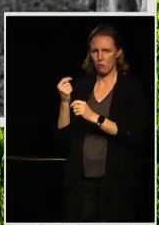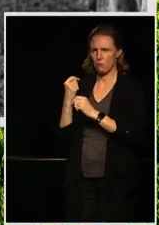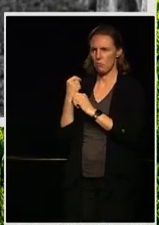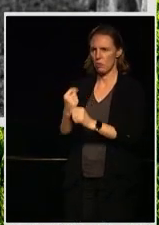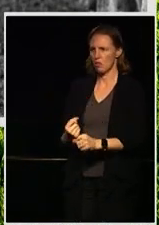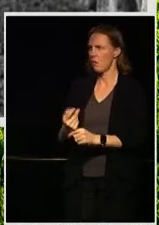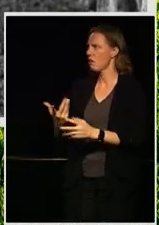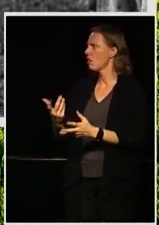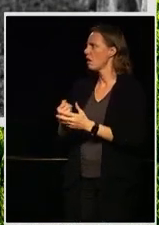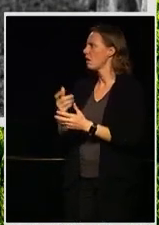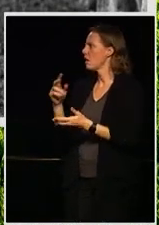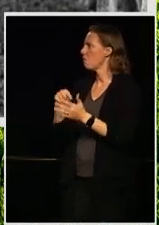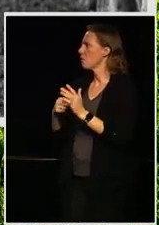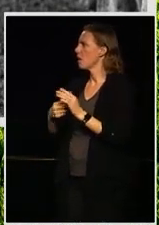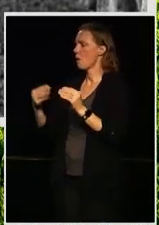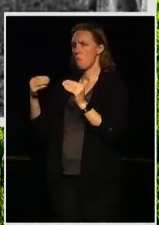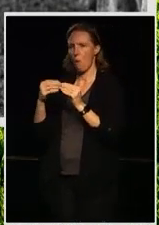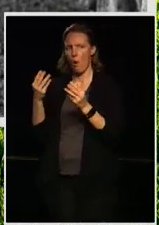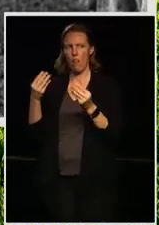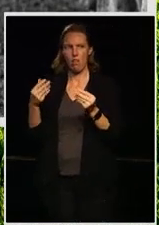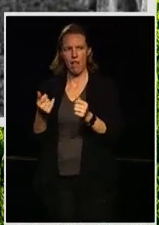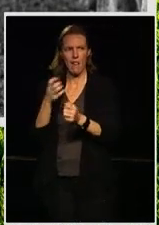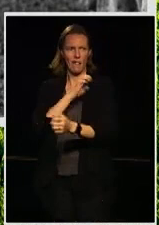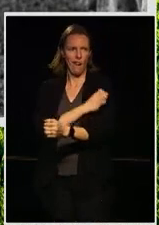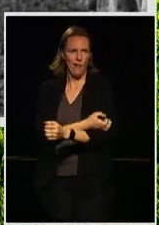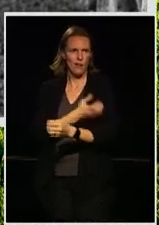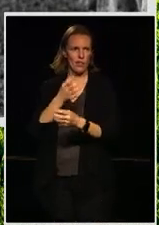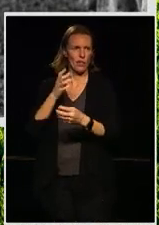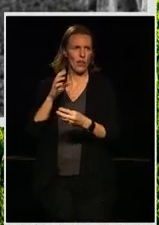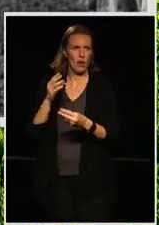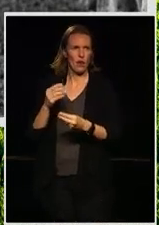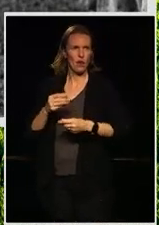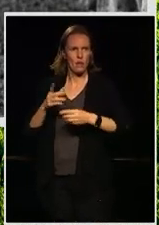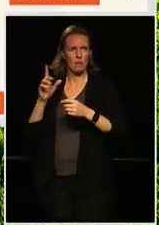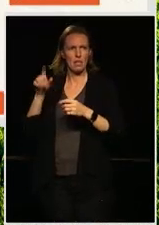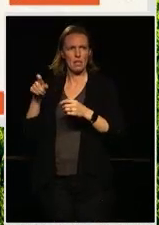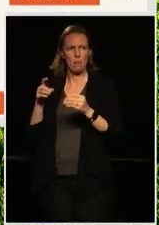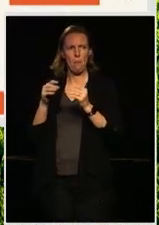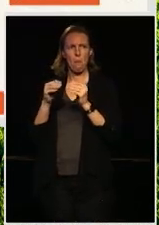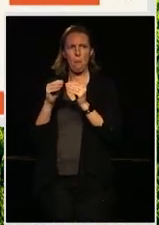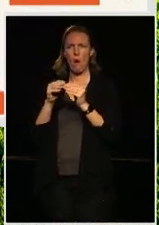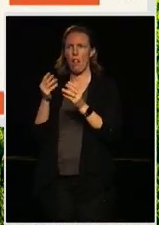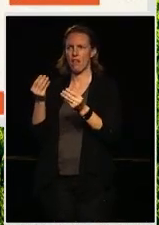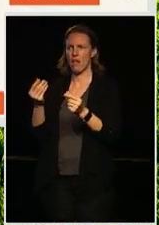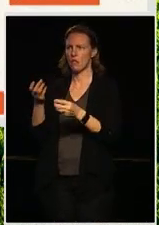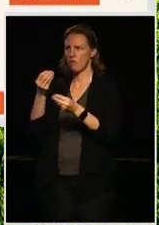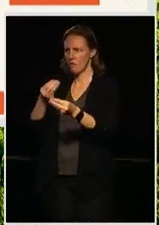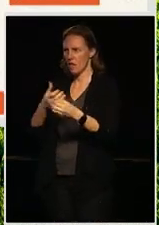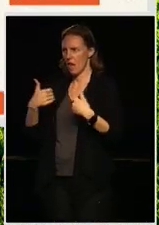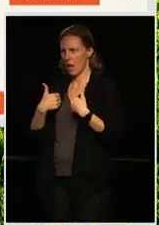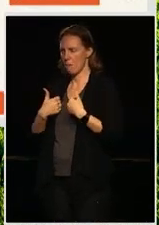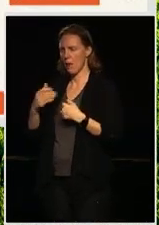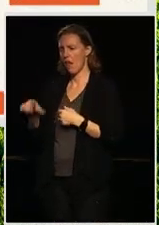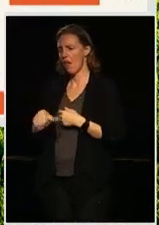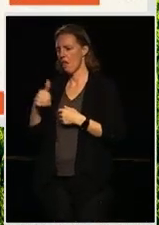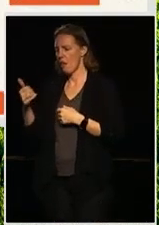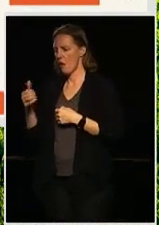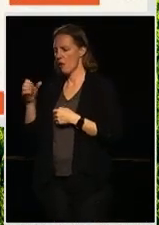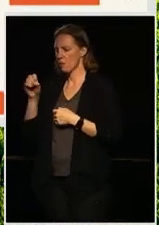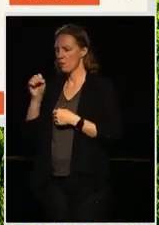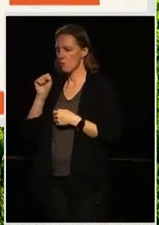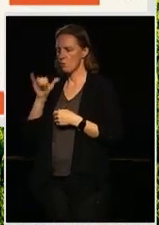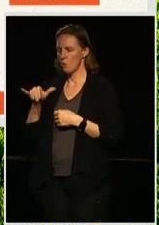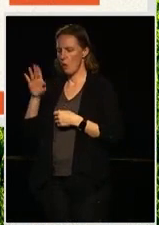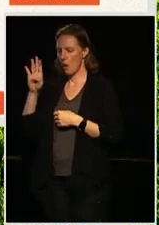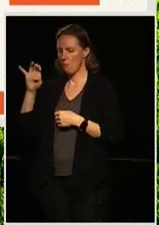need more land, water, energy, and release more emission to feed our animal. On the other hand, soybean oil is